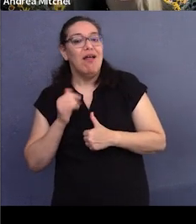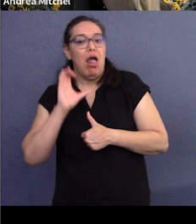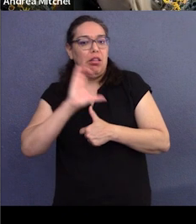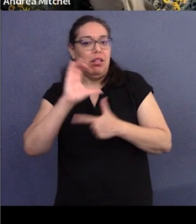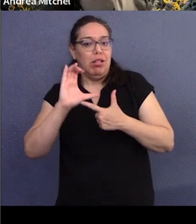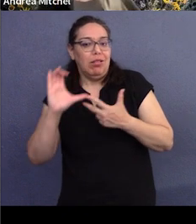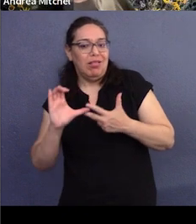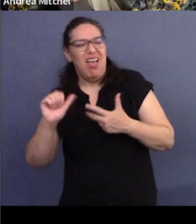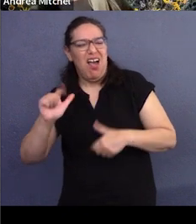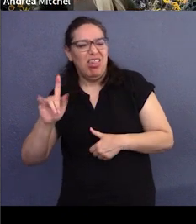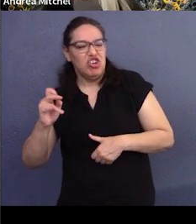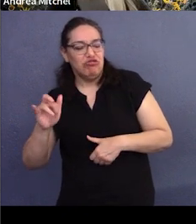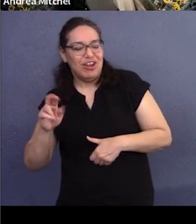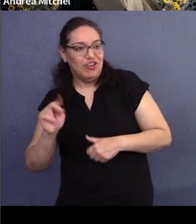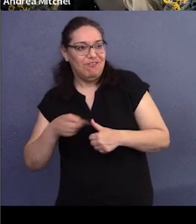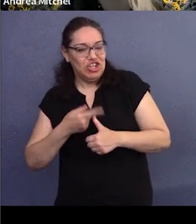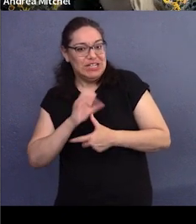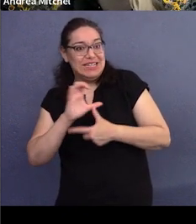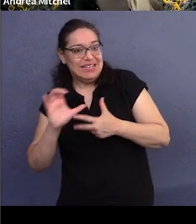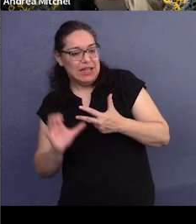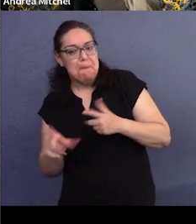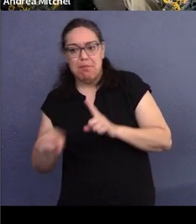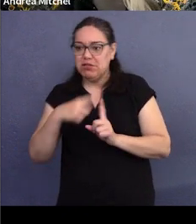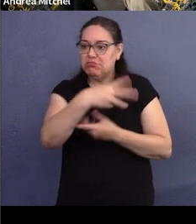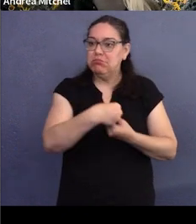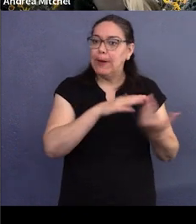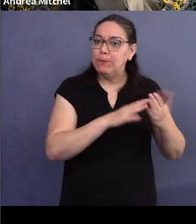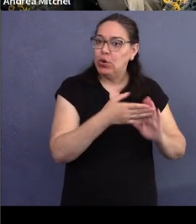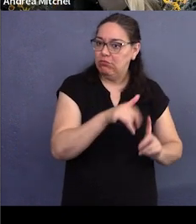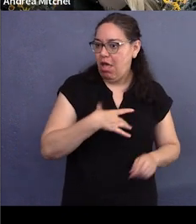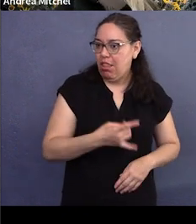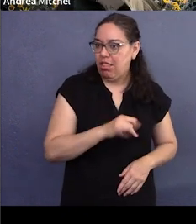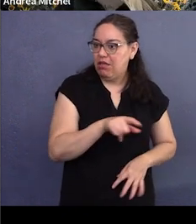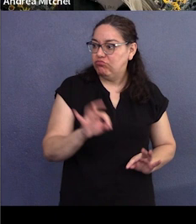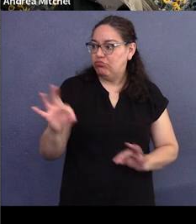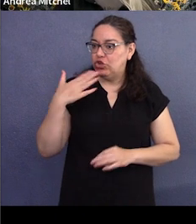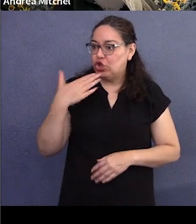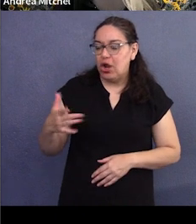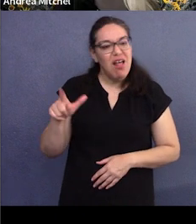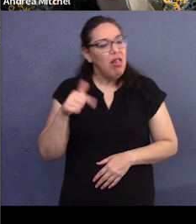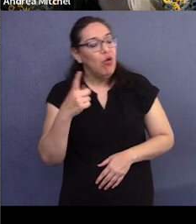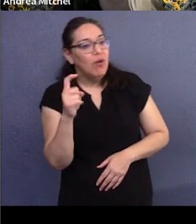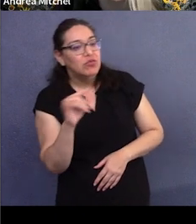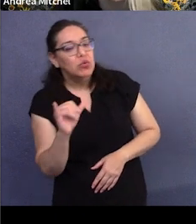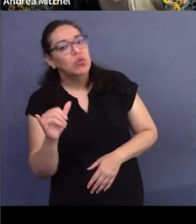And it also involves the community, which I like. That's good. Good.